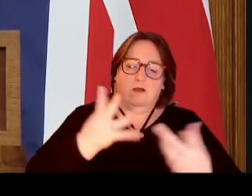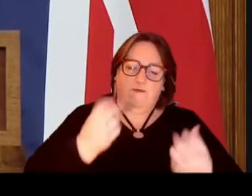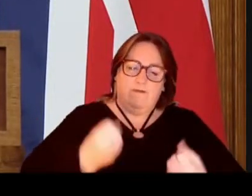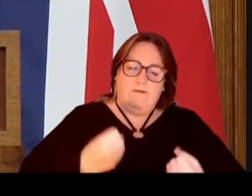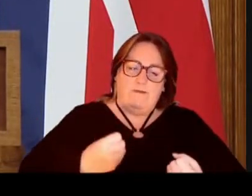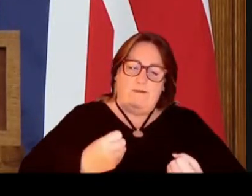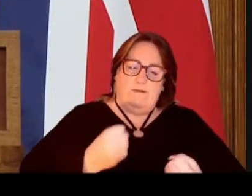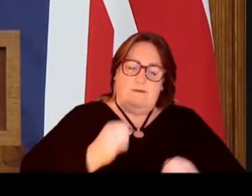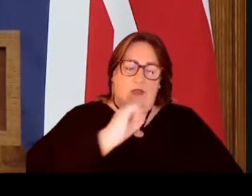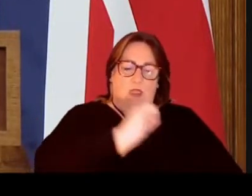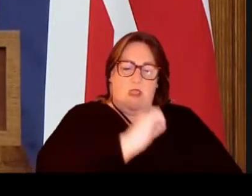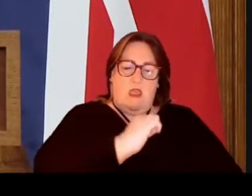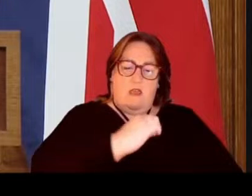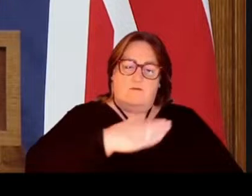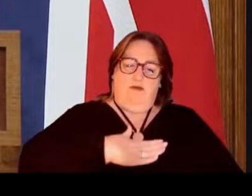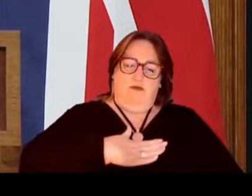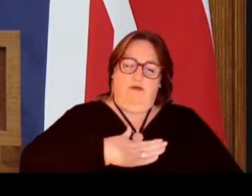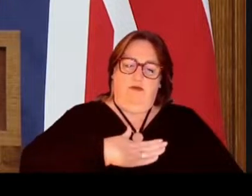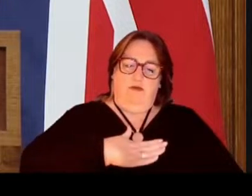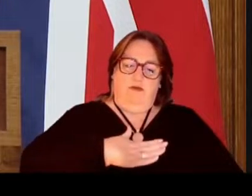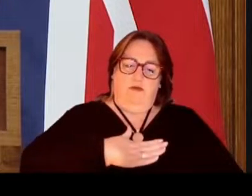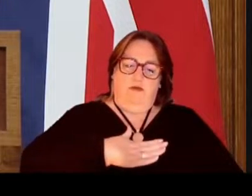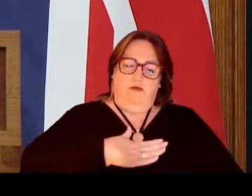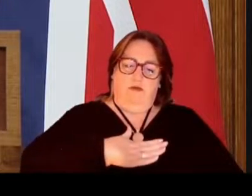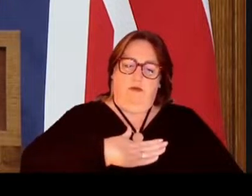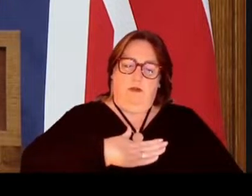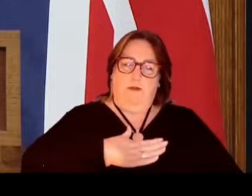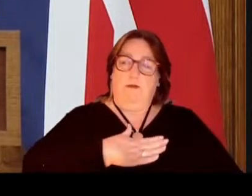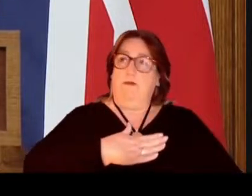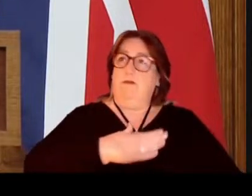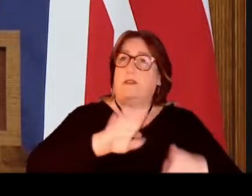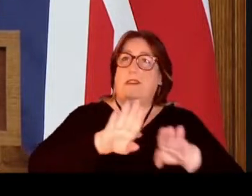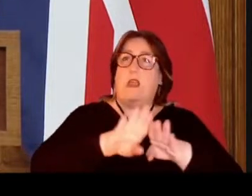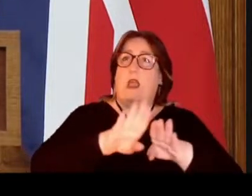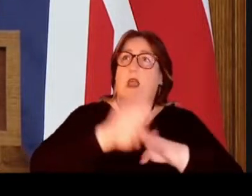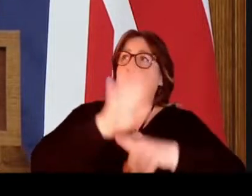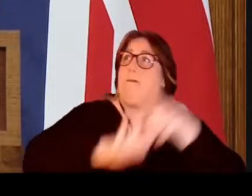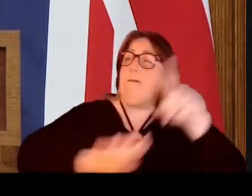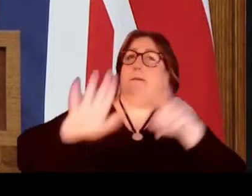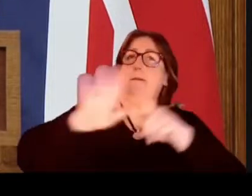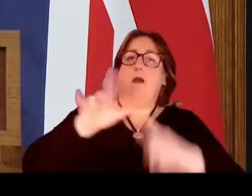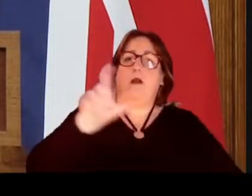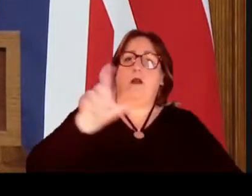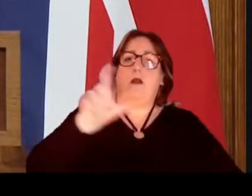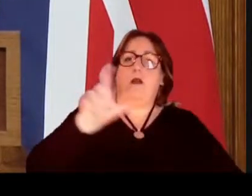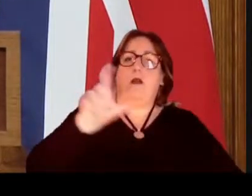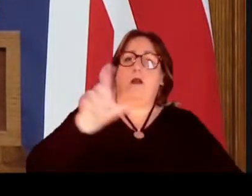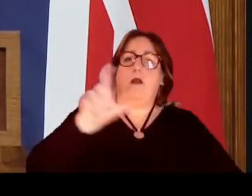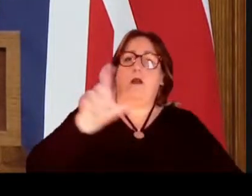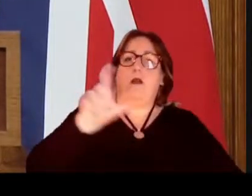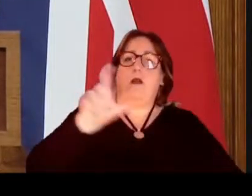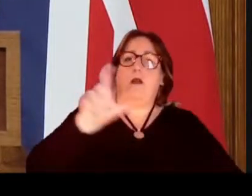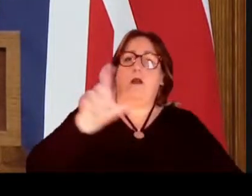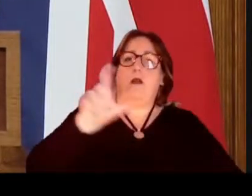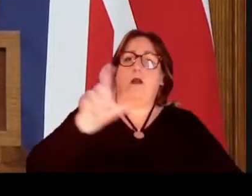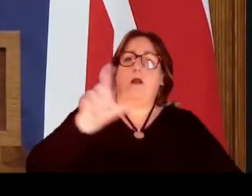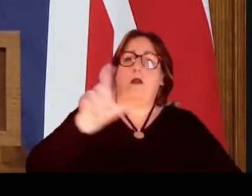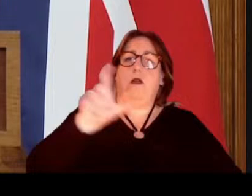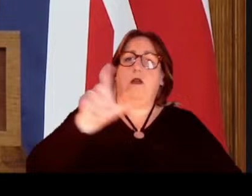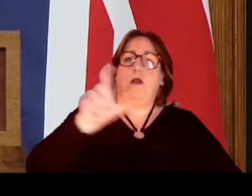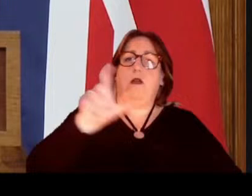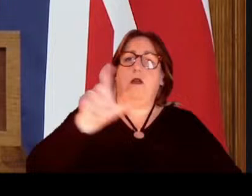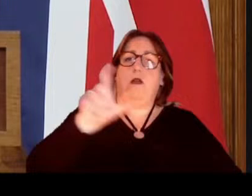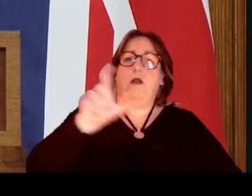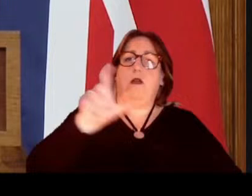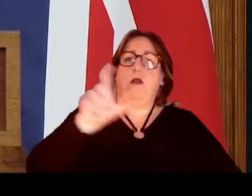the whole country grieves for them. Pause. Sorry. I just find, yes, of course,